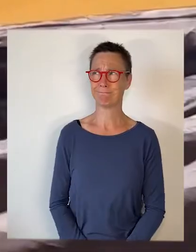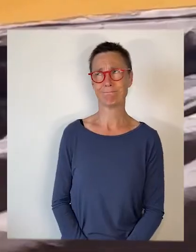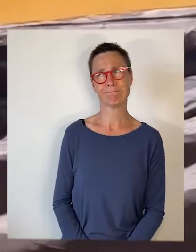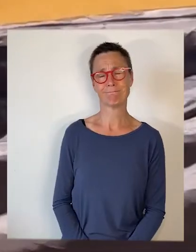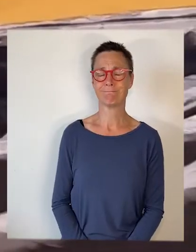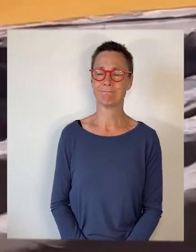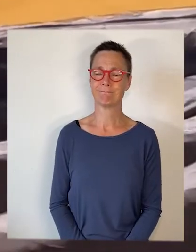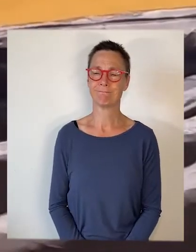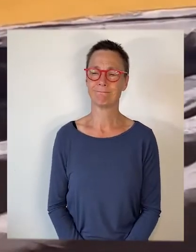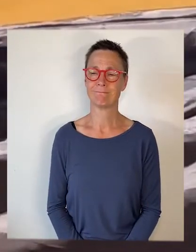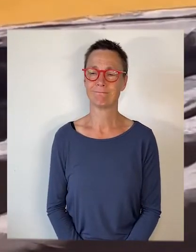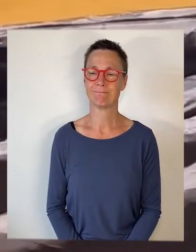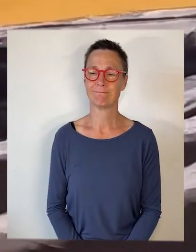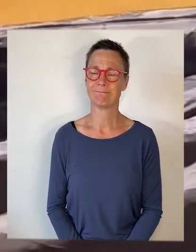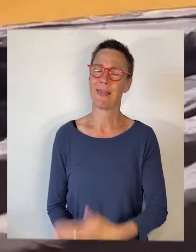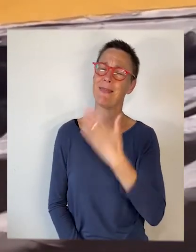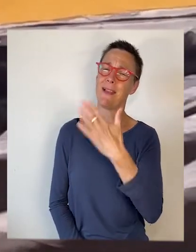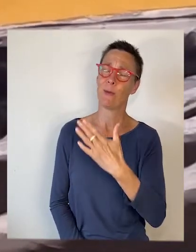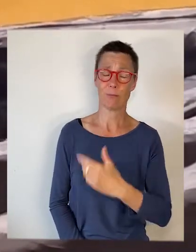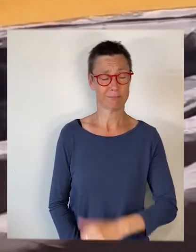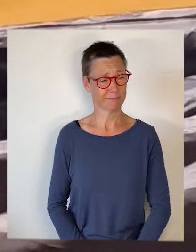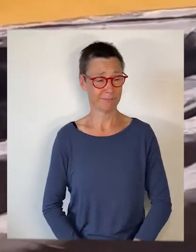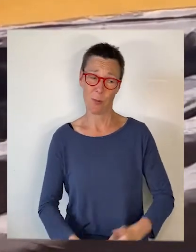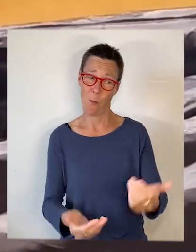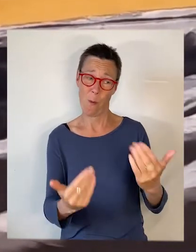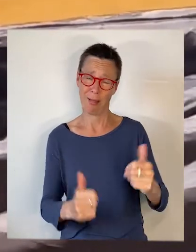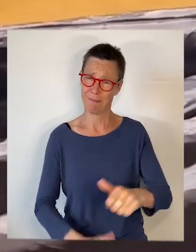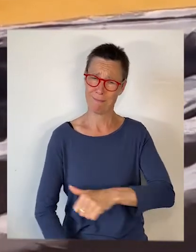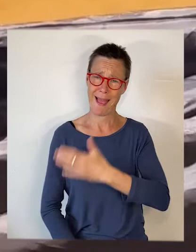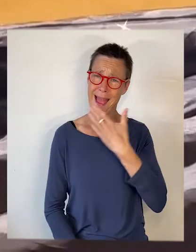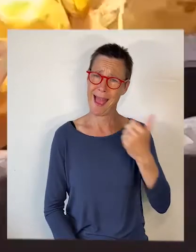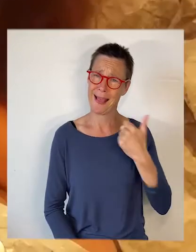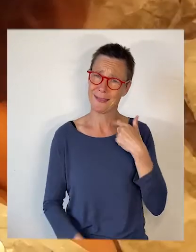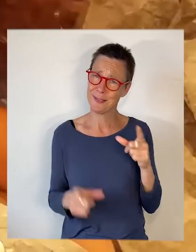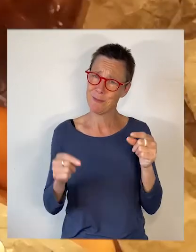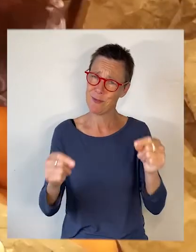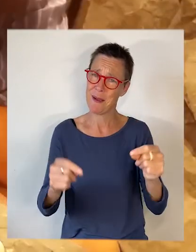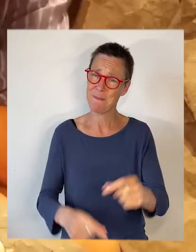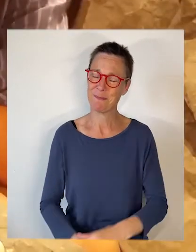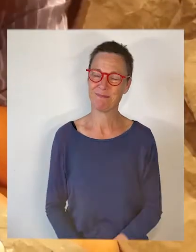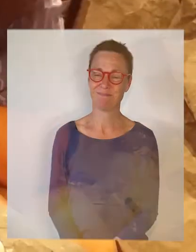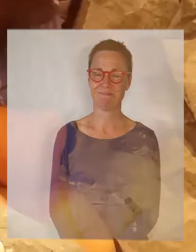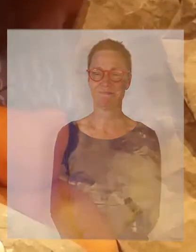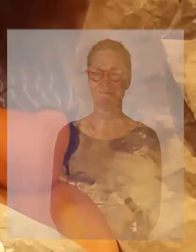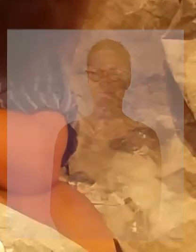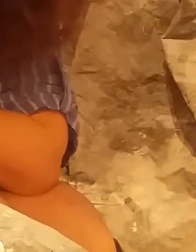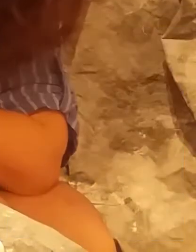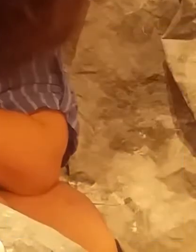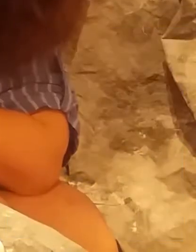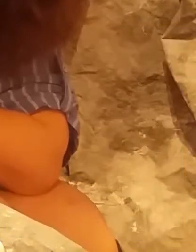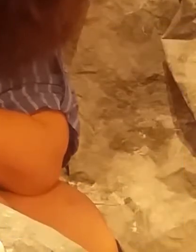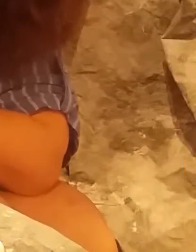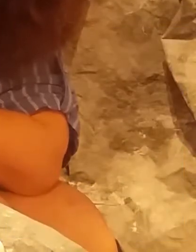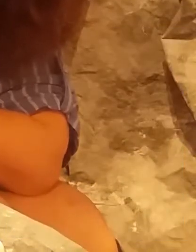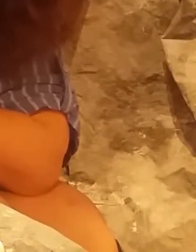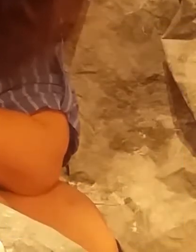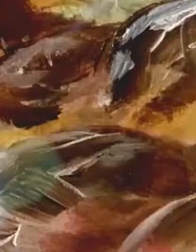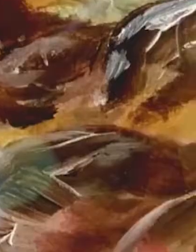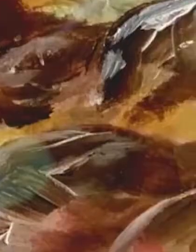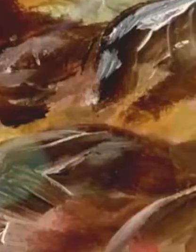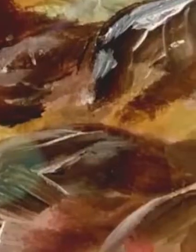Pearl. My pleasure, Emrys. What a handsome hermit crab. Thank you.